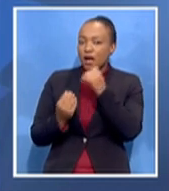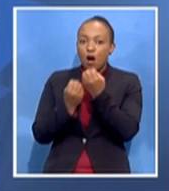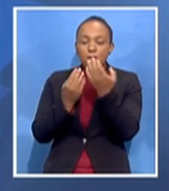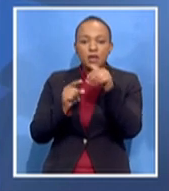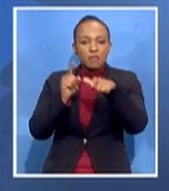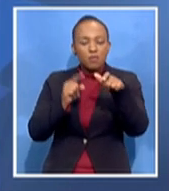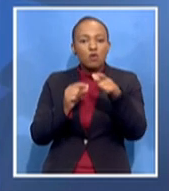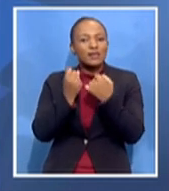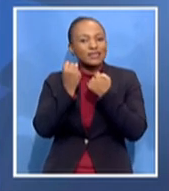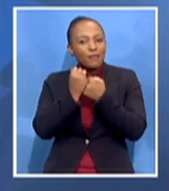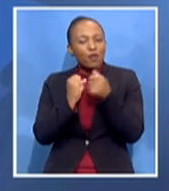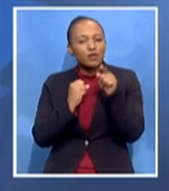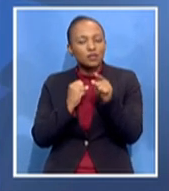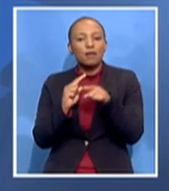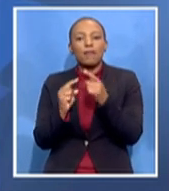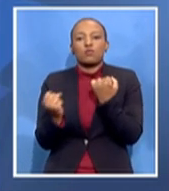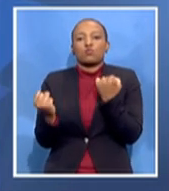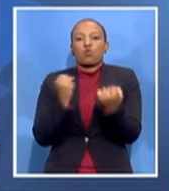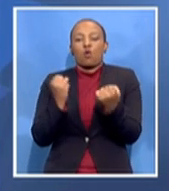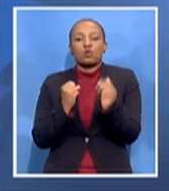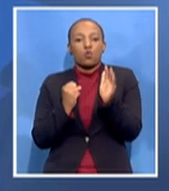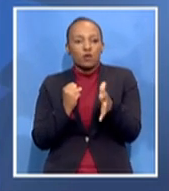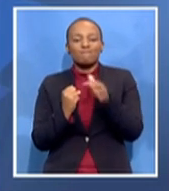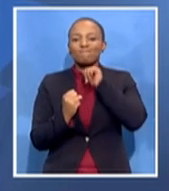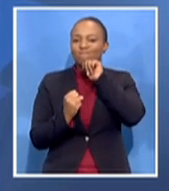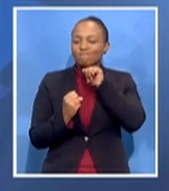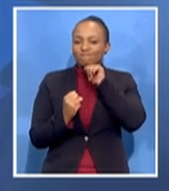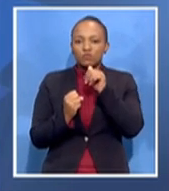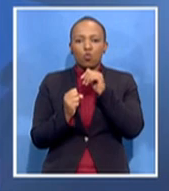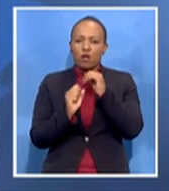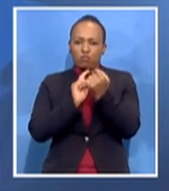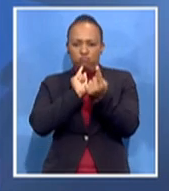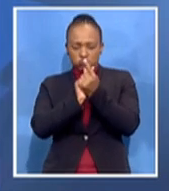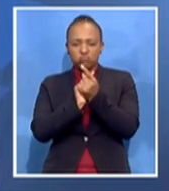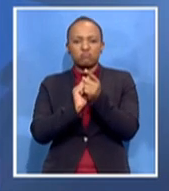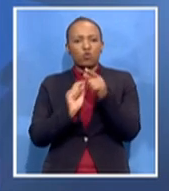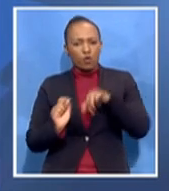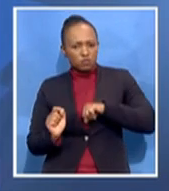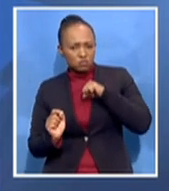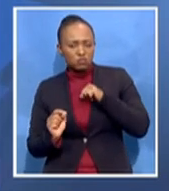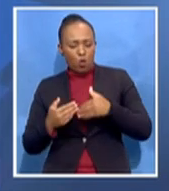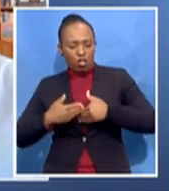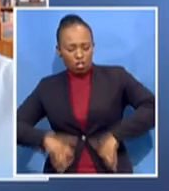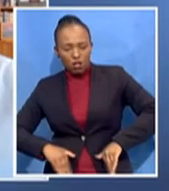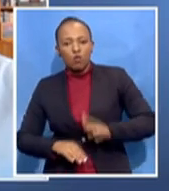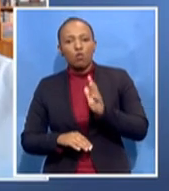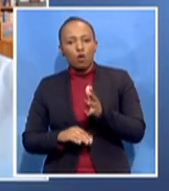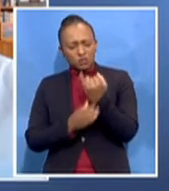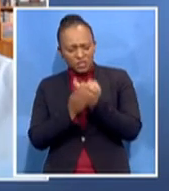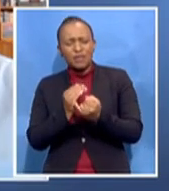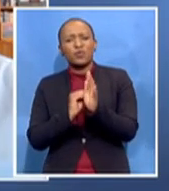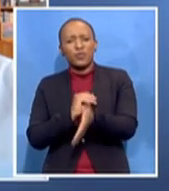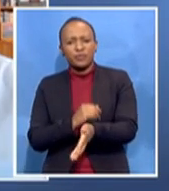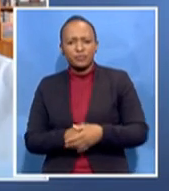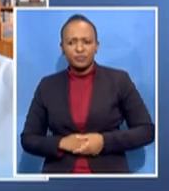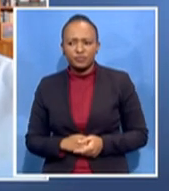him even-handedly, with integrity, impartiality, and independence. Let's thank you for talking to us this